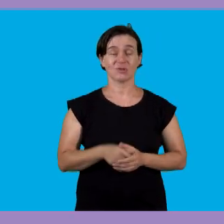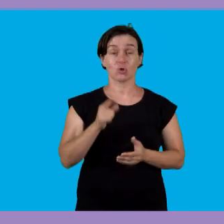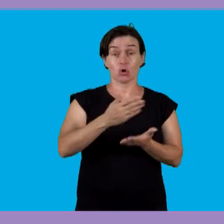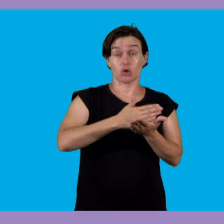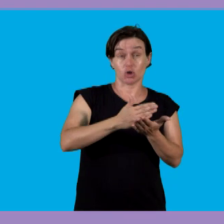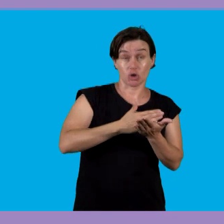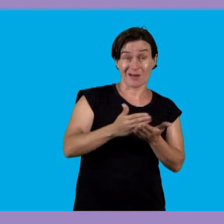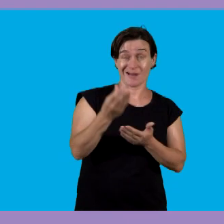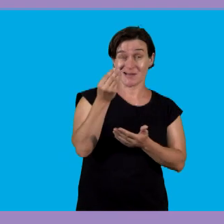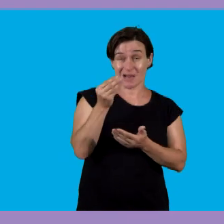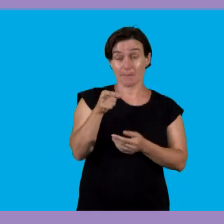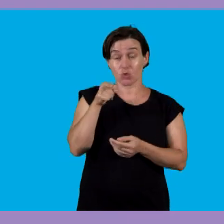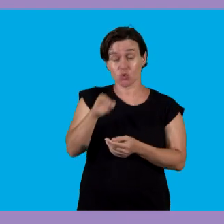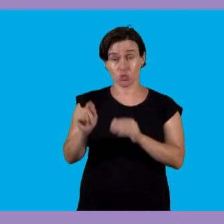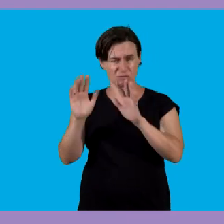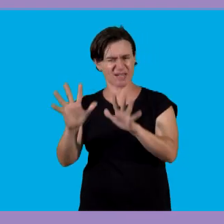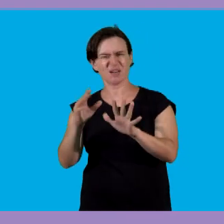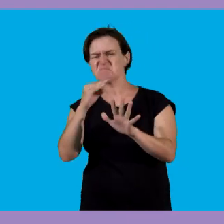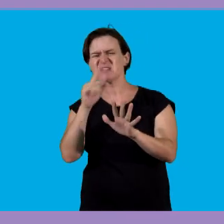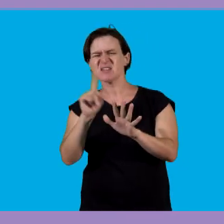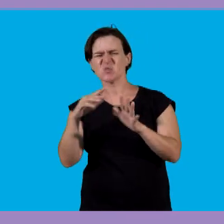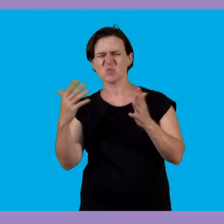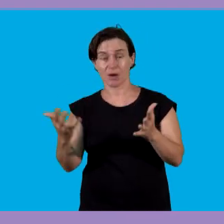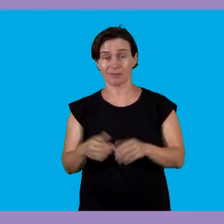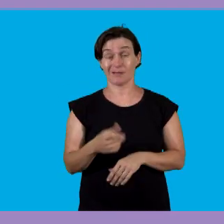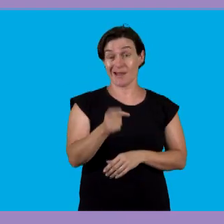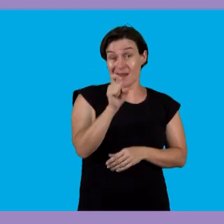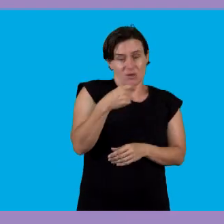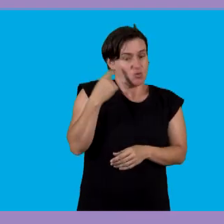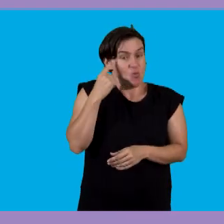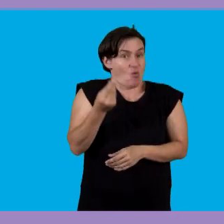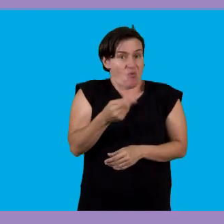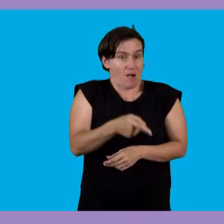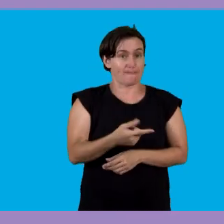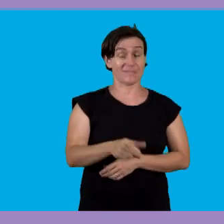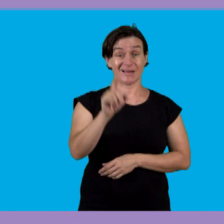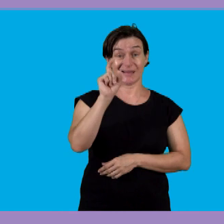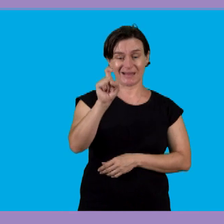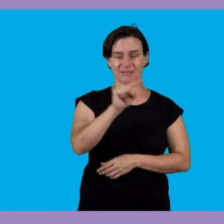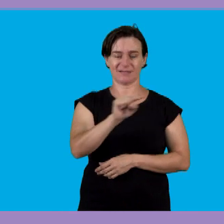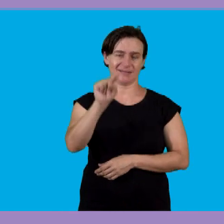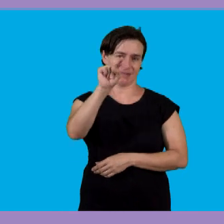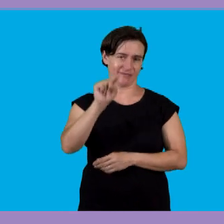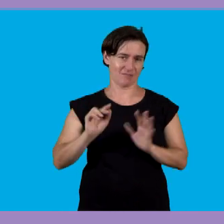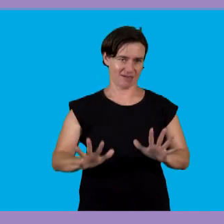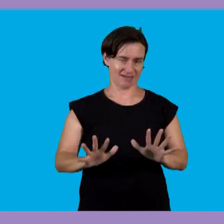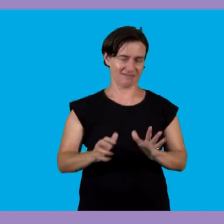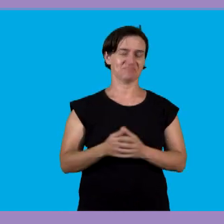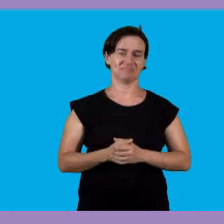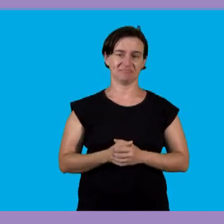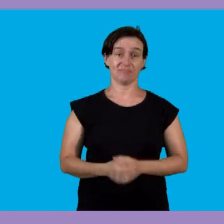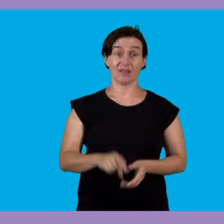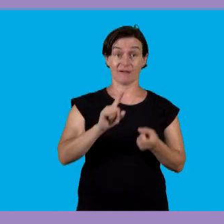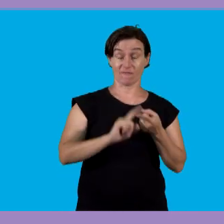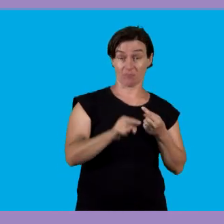as well we are sharing a number into 10, that means that this unknown number is being divided by 10.